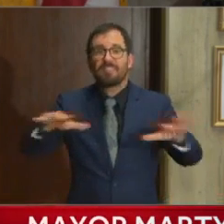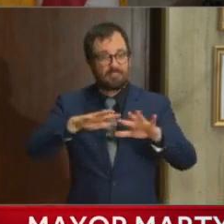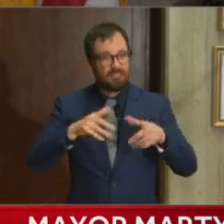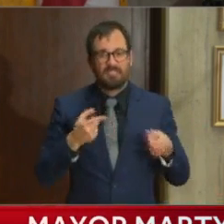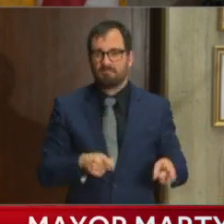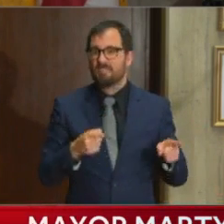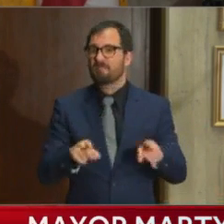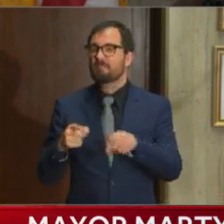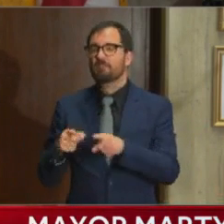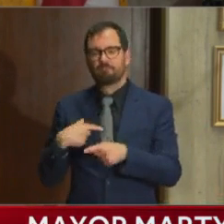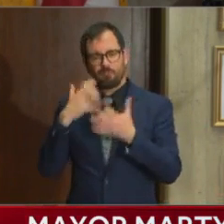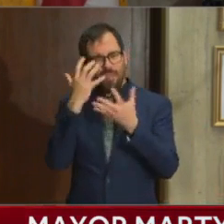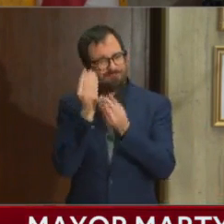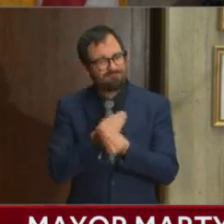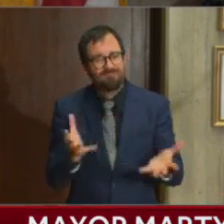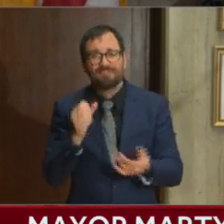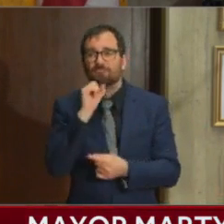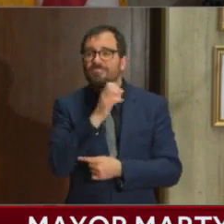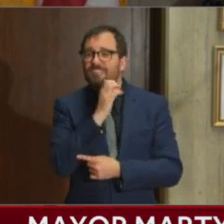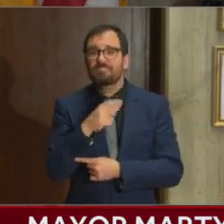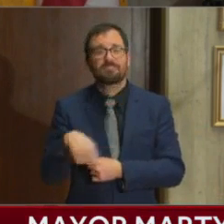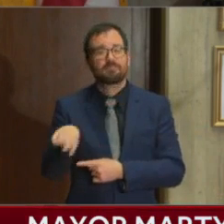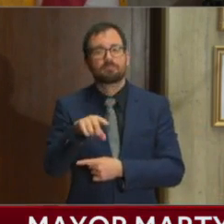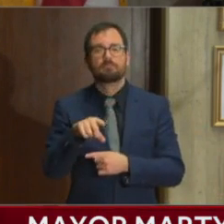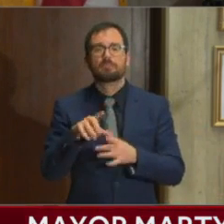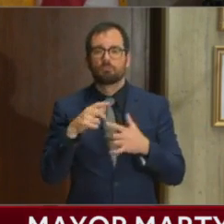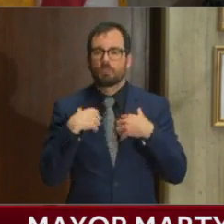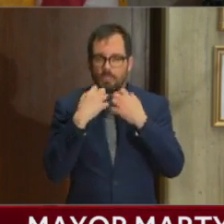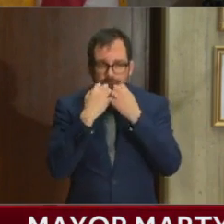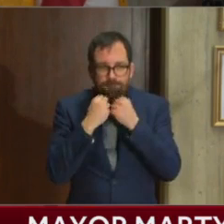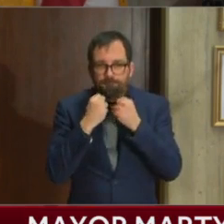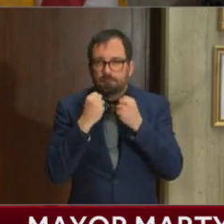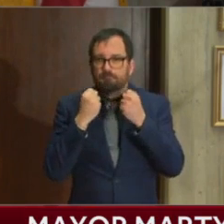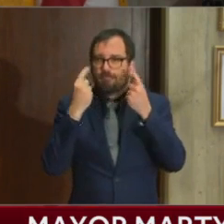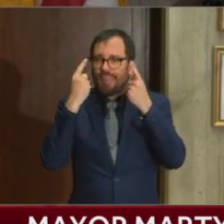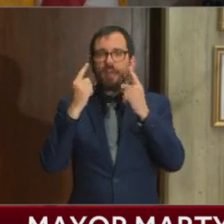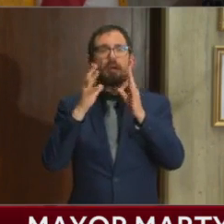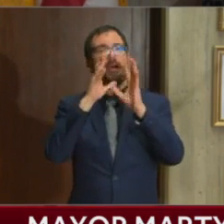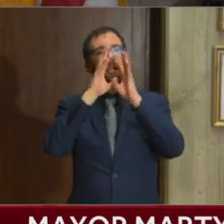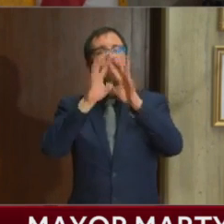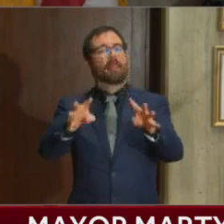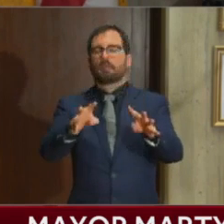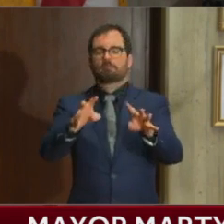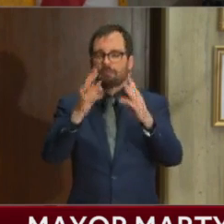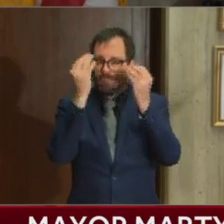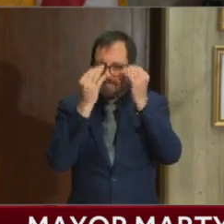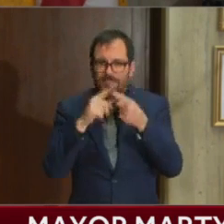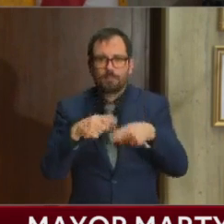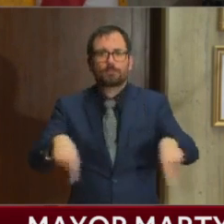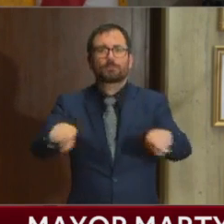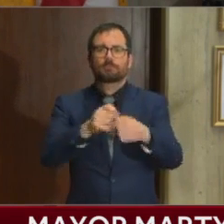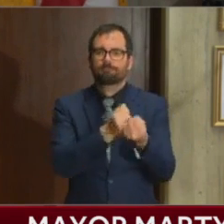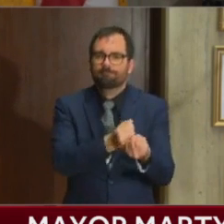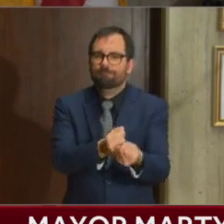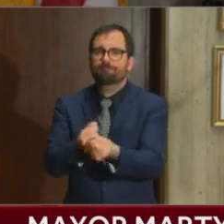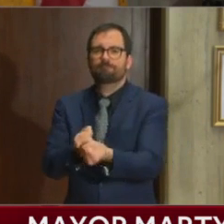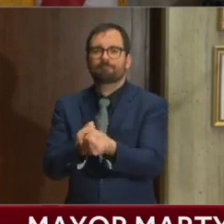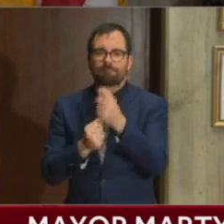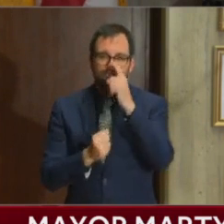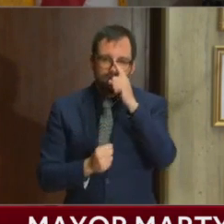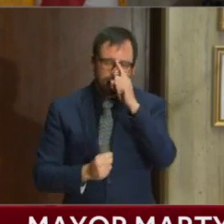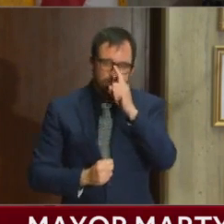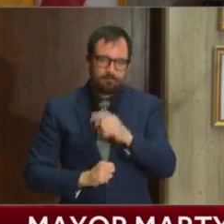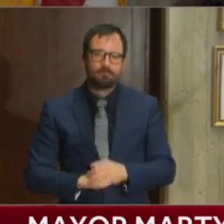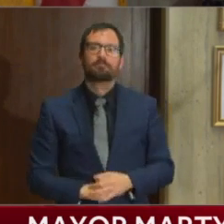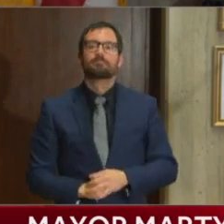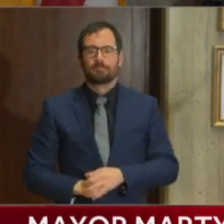reaching out to senior buildings and service providers and sending phone messages with clear information in multiple languages. We